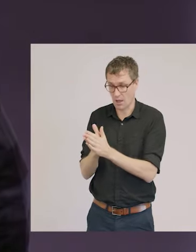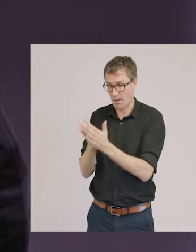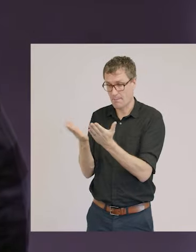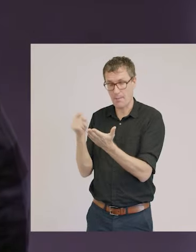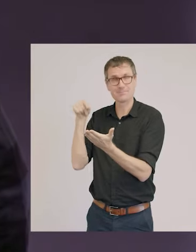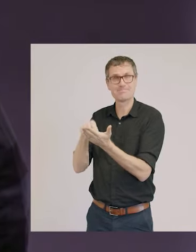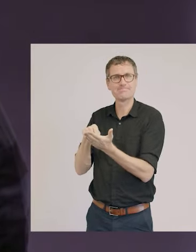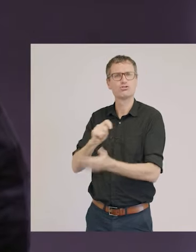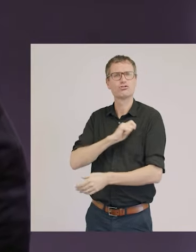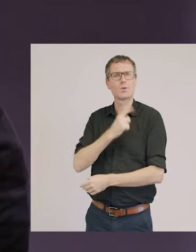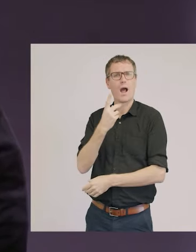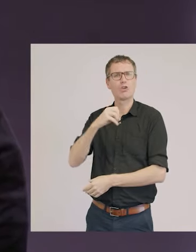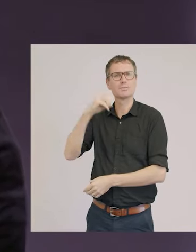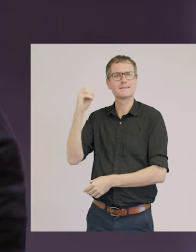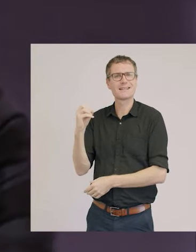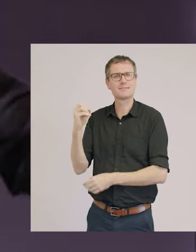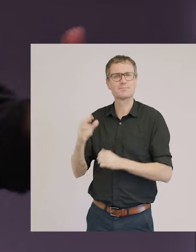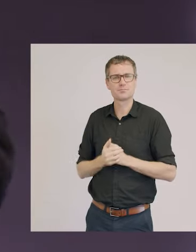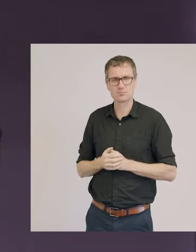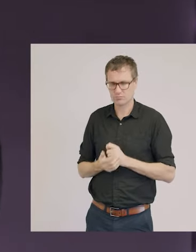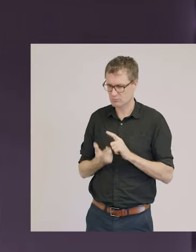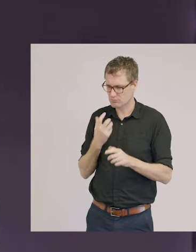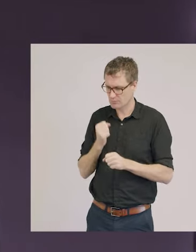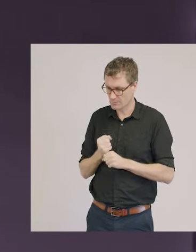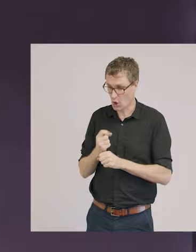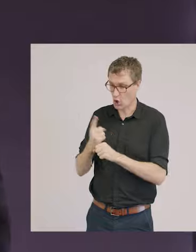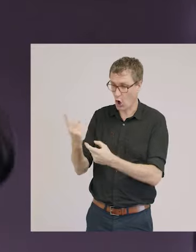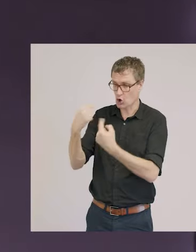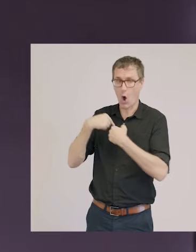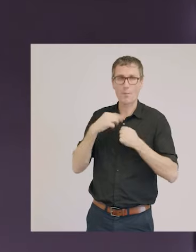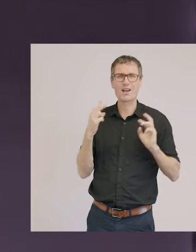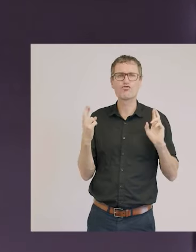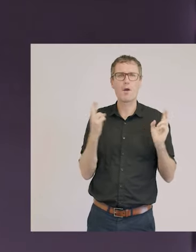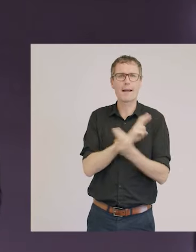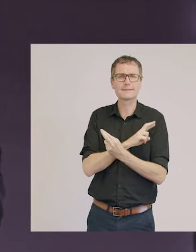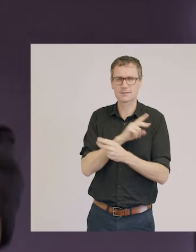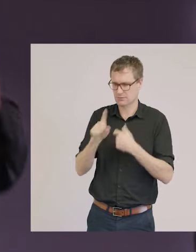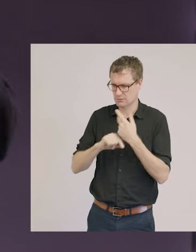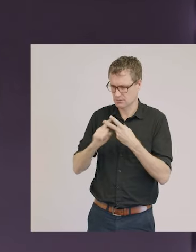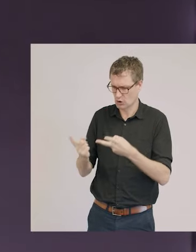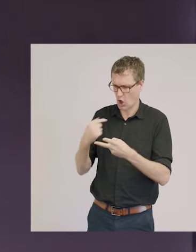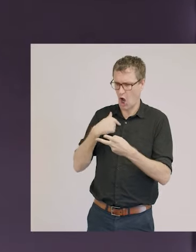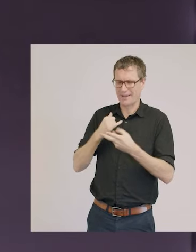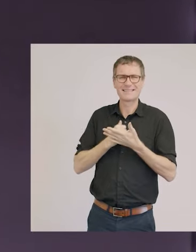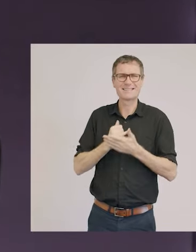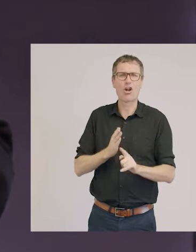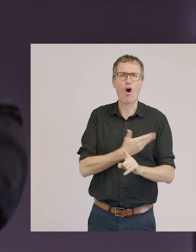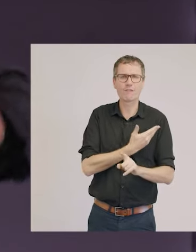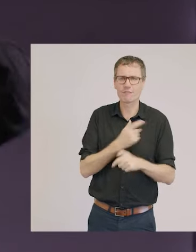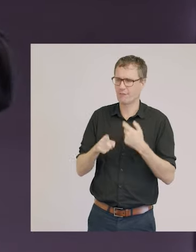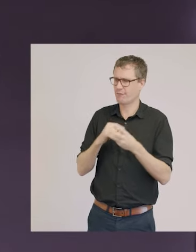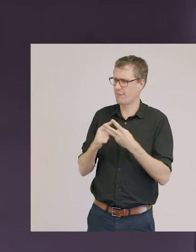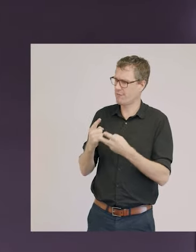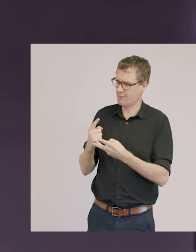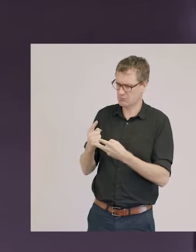we're hearing from God. Now, if it's in the Bible, you can trust that 100%. You can say, God told me to repent. God told me to get rid of my sin. God